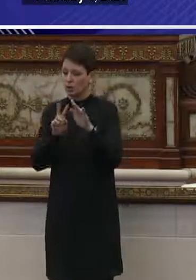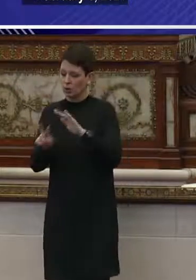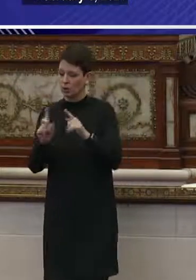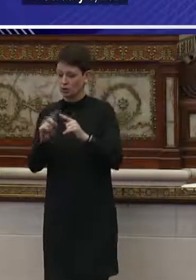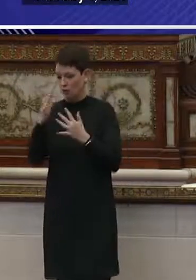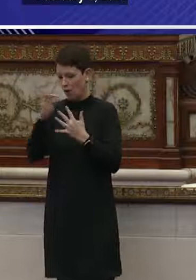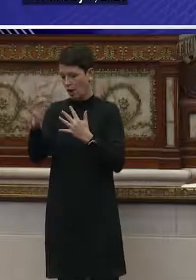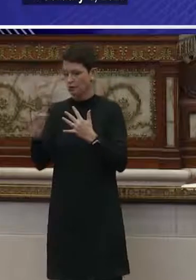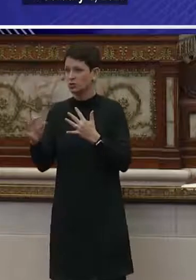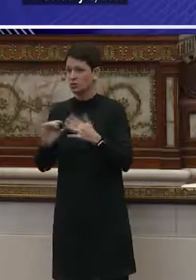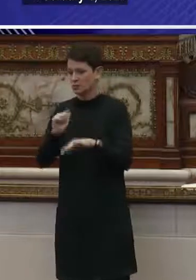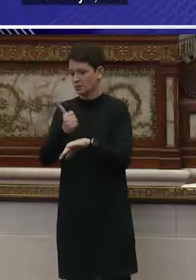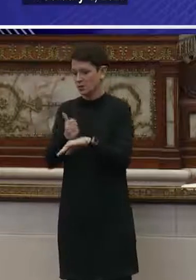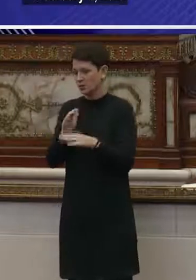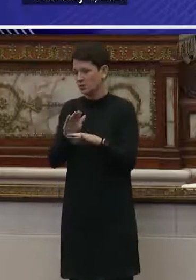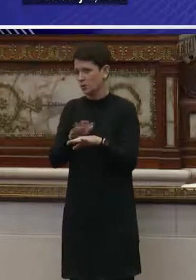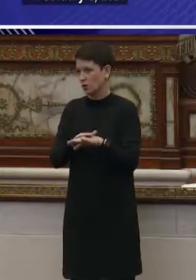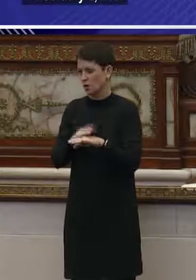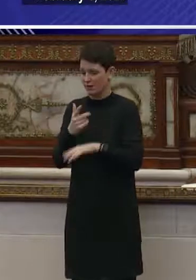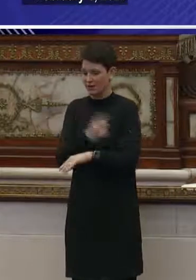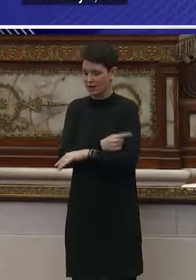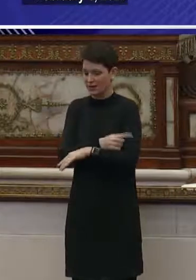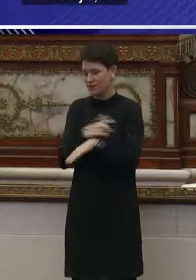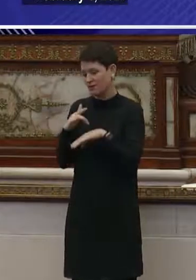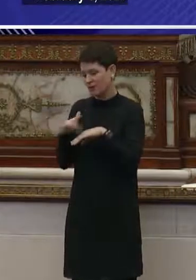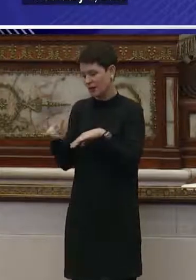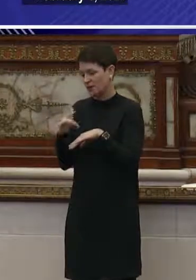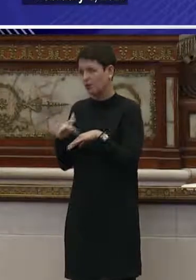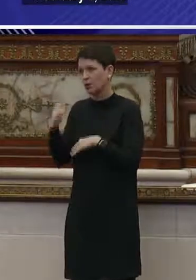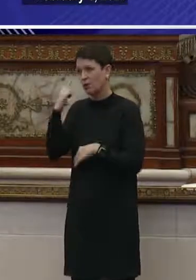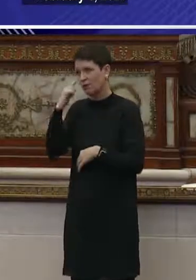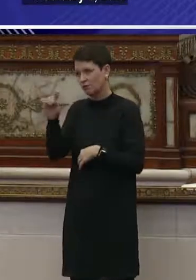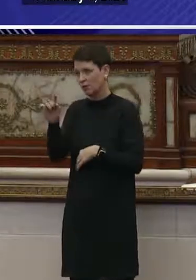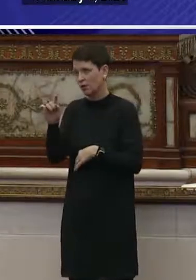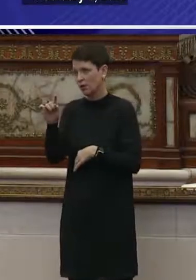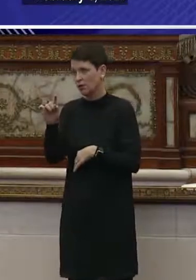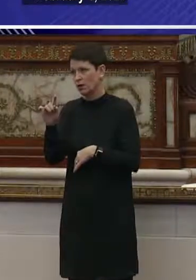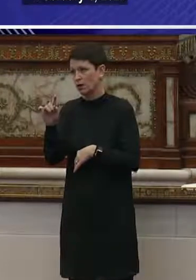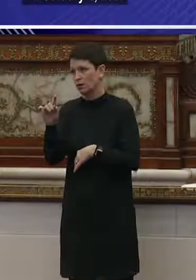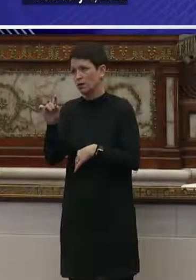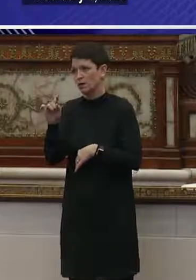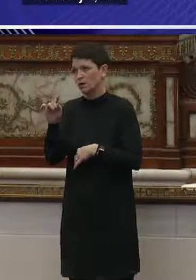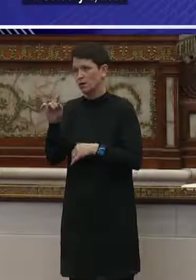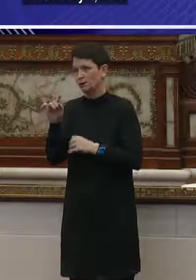possibilities based on vaccines that are available for more